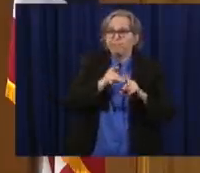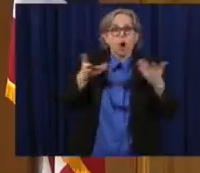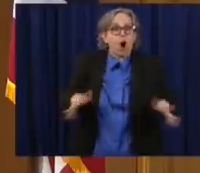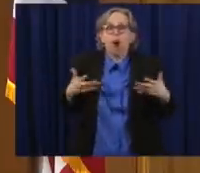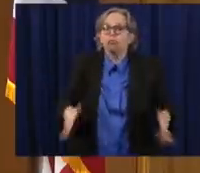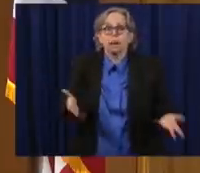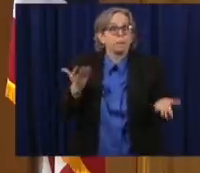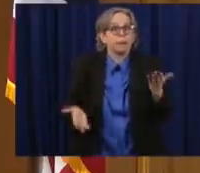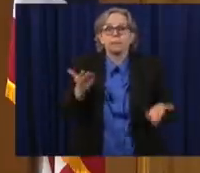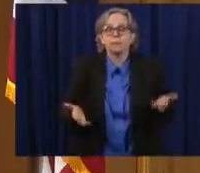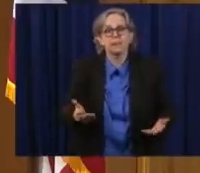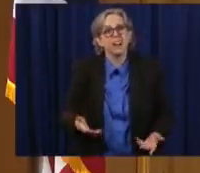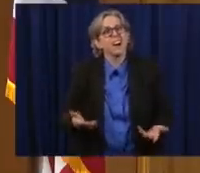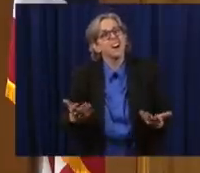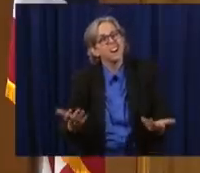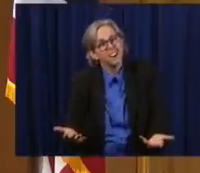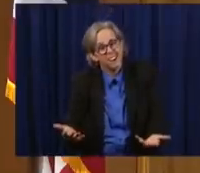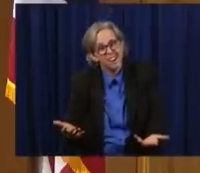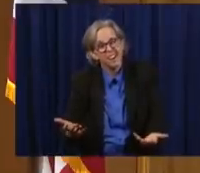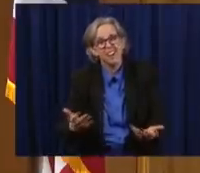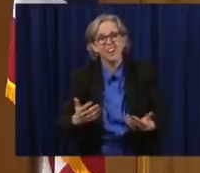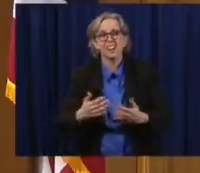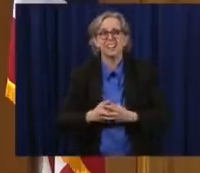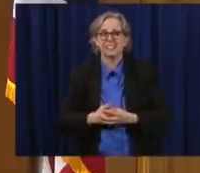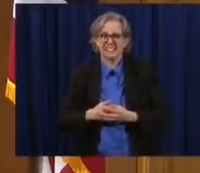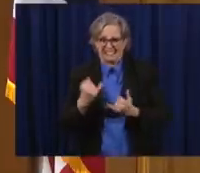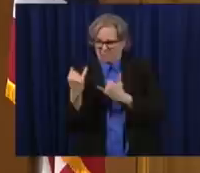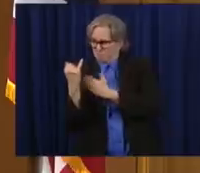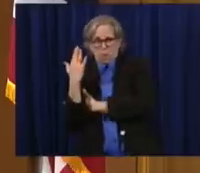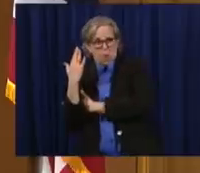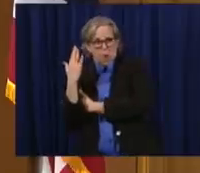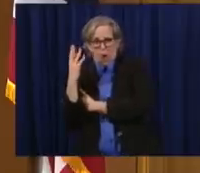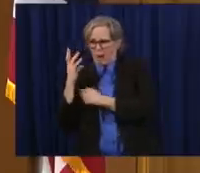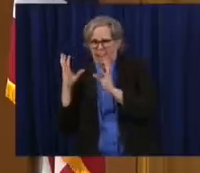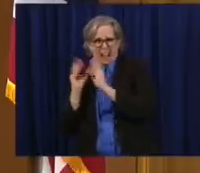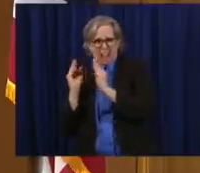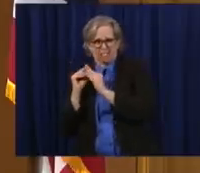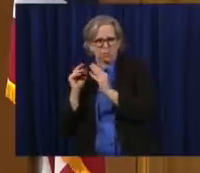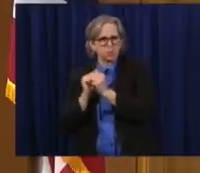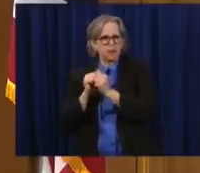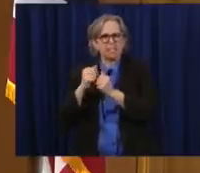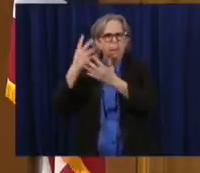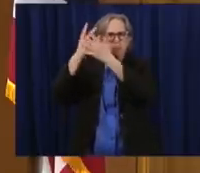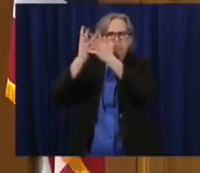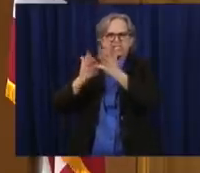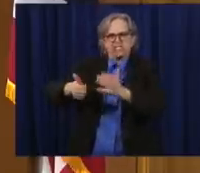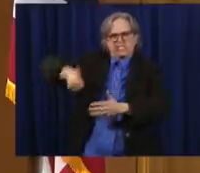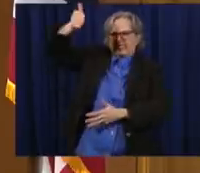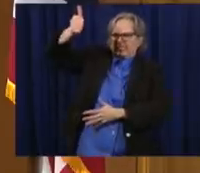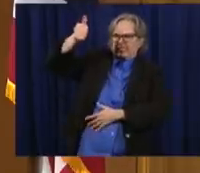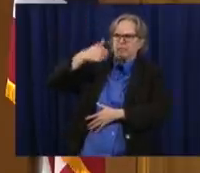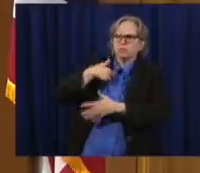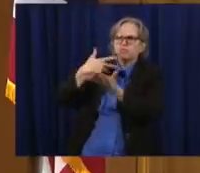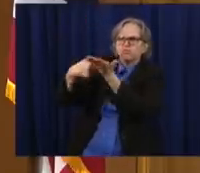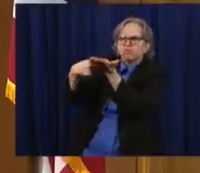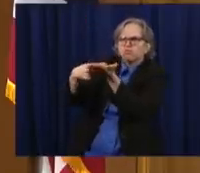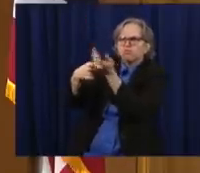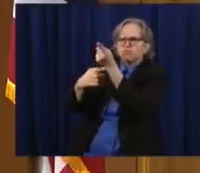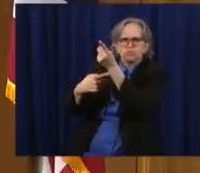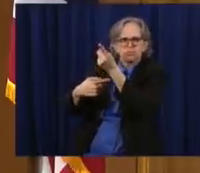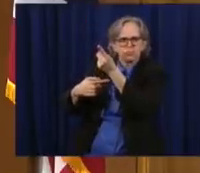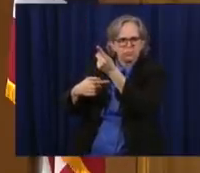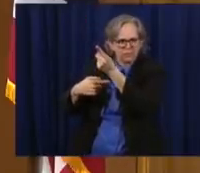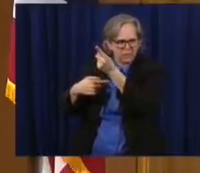In the conference call I had this morning with our prison director, and this is